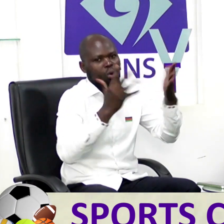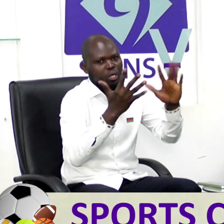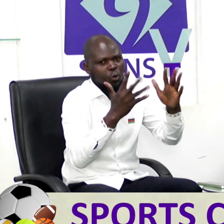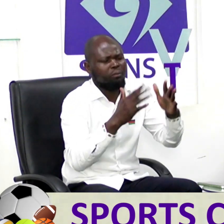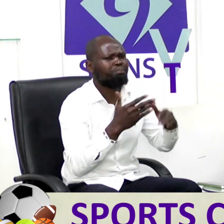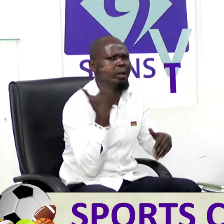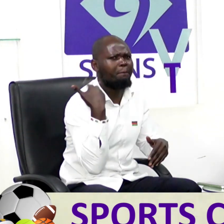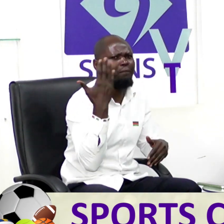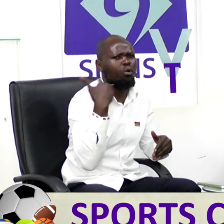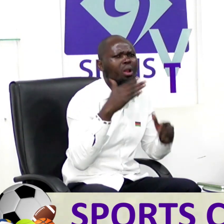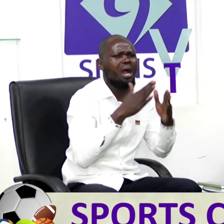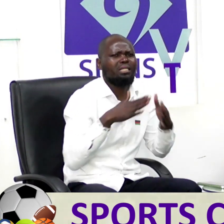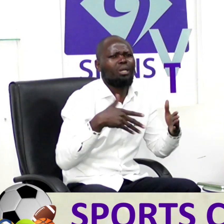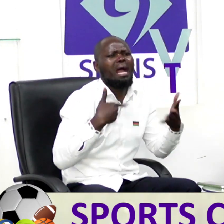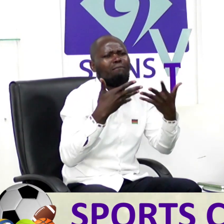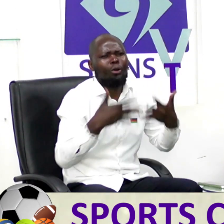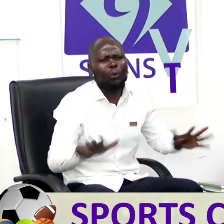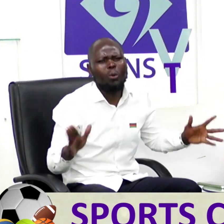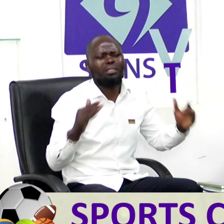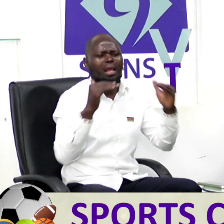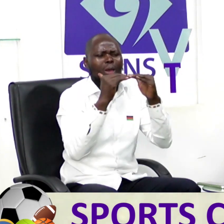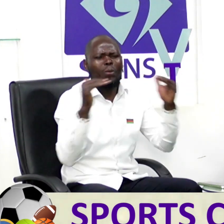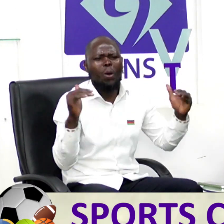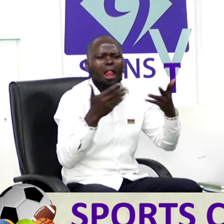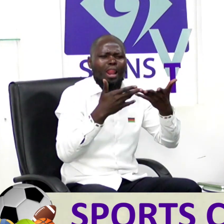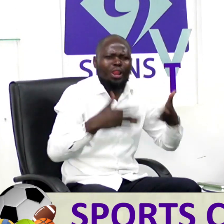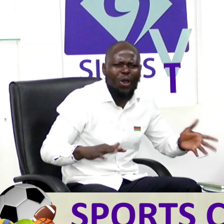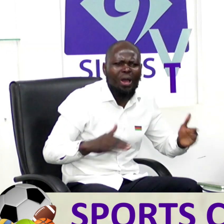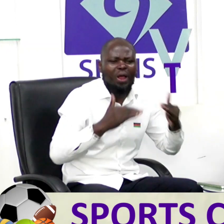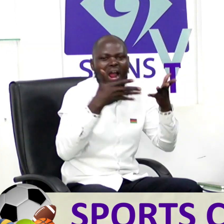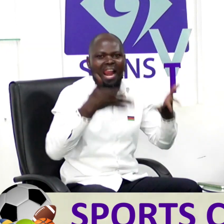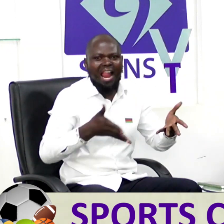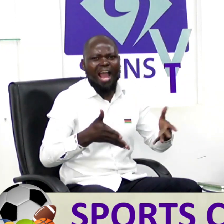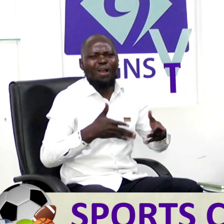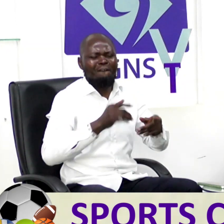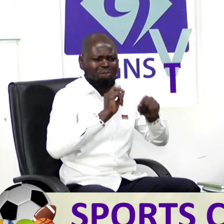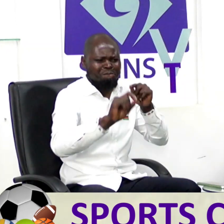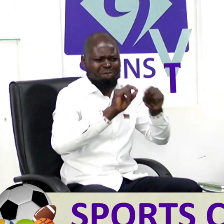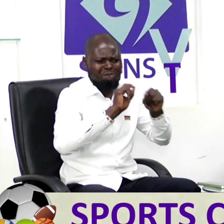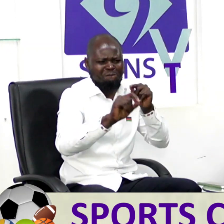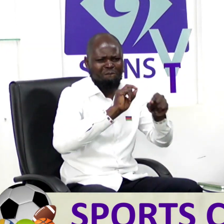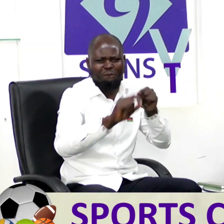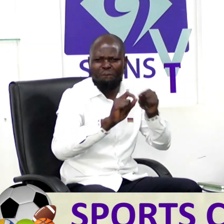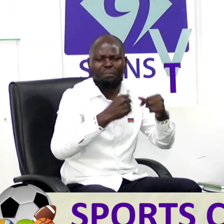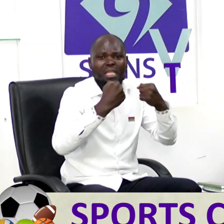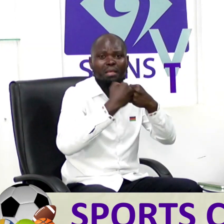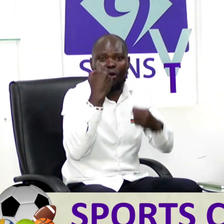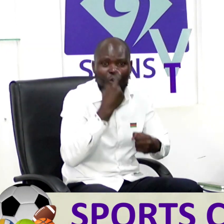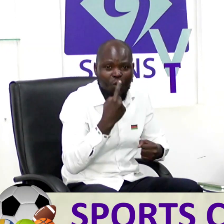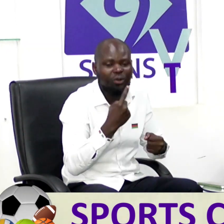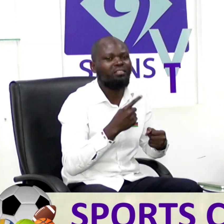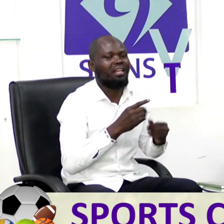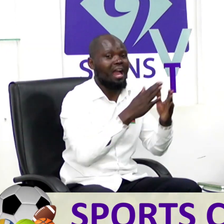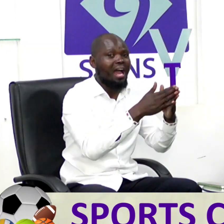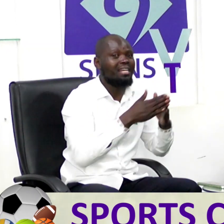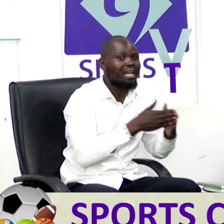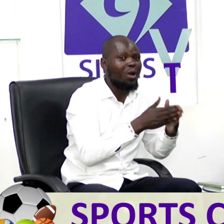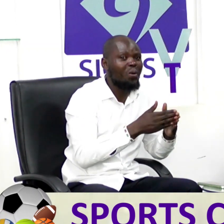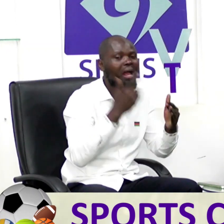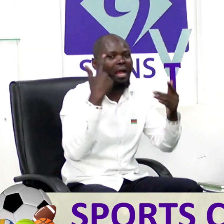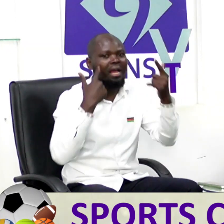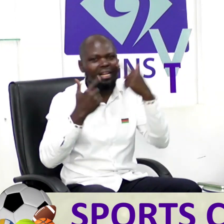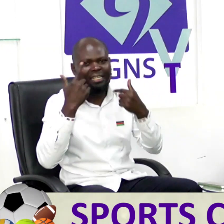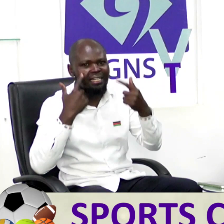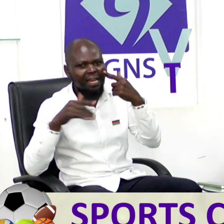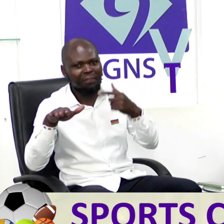it will happen. But let us appreciate and really give them their flowers because they have lost for the previous games. They have lost, but right now we